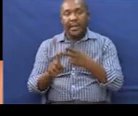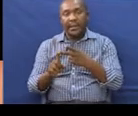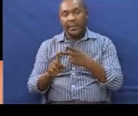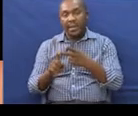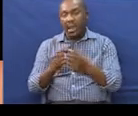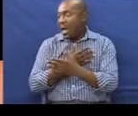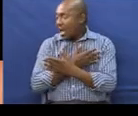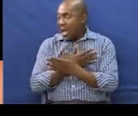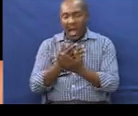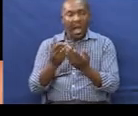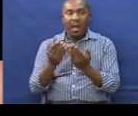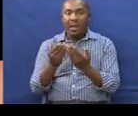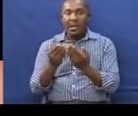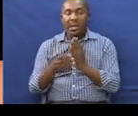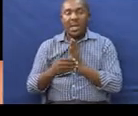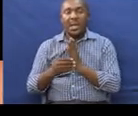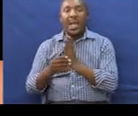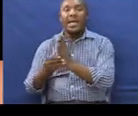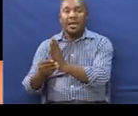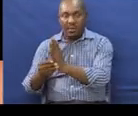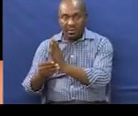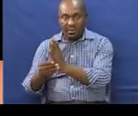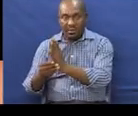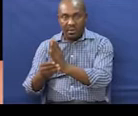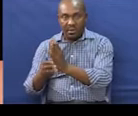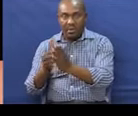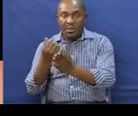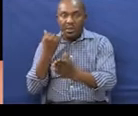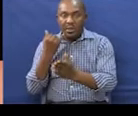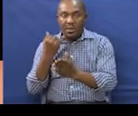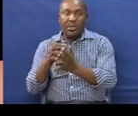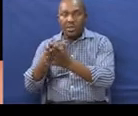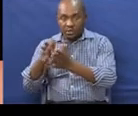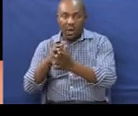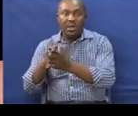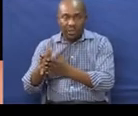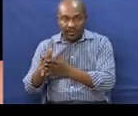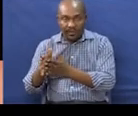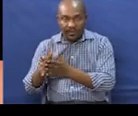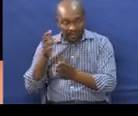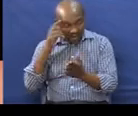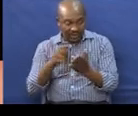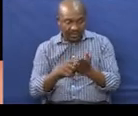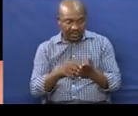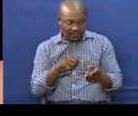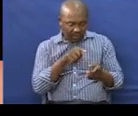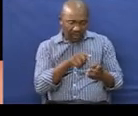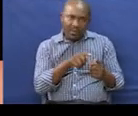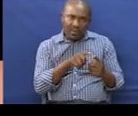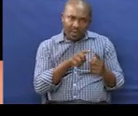instructions to allow you student to follow them, and through